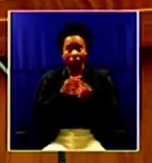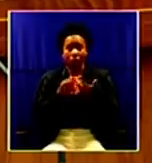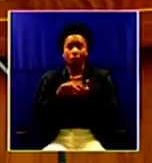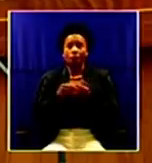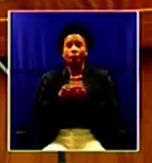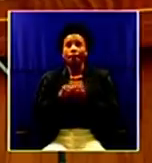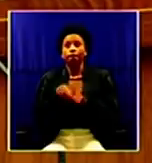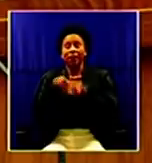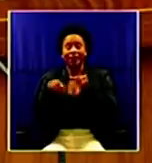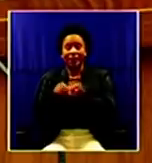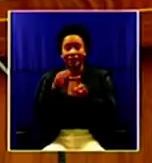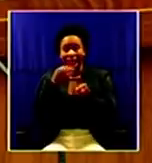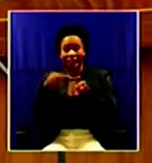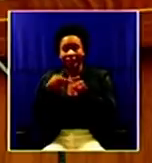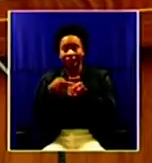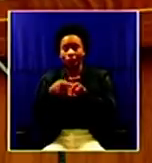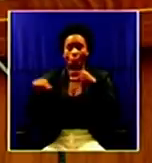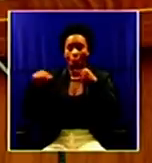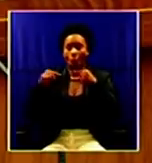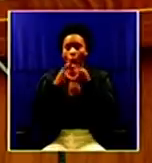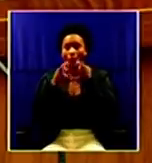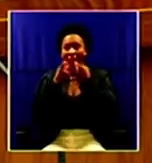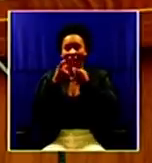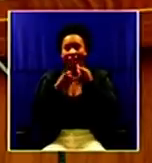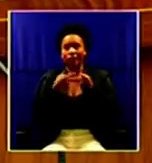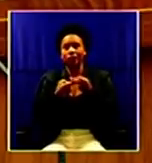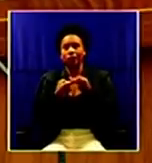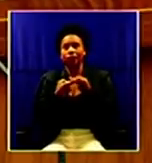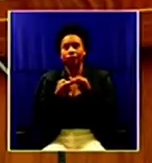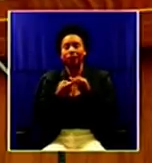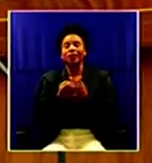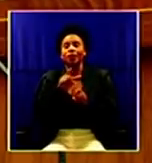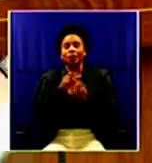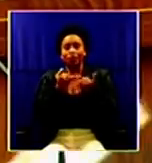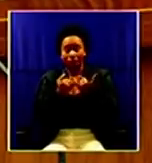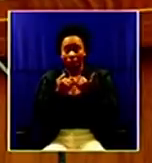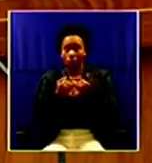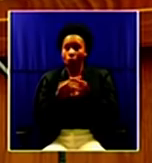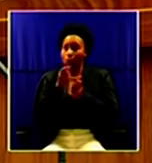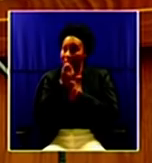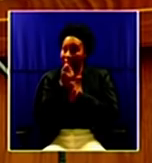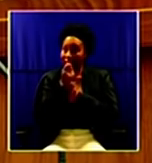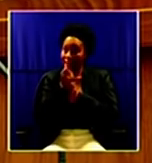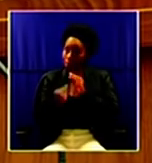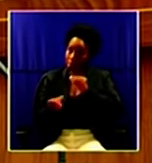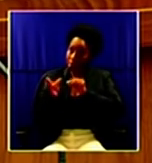higher prices should lead to lower consumption of alcohol products with positive spin-offs.